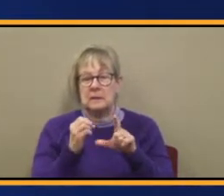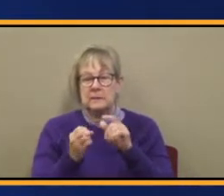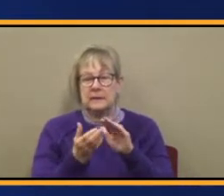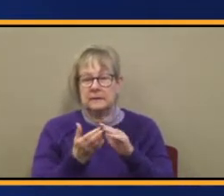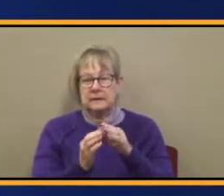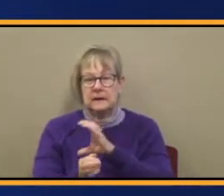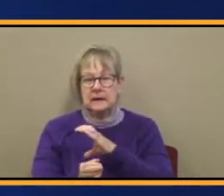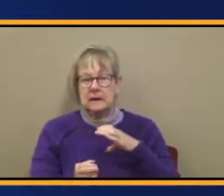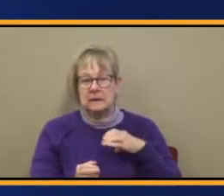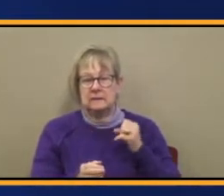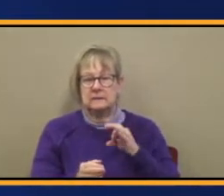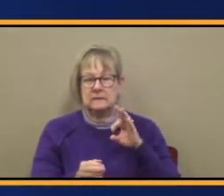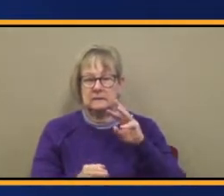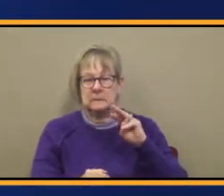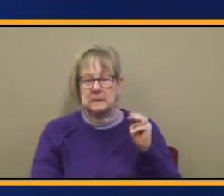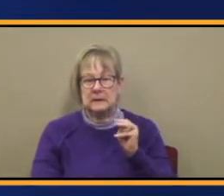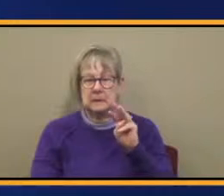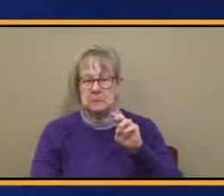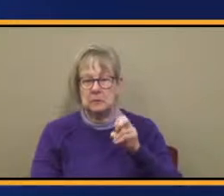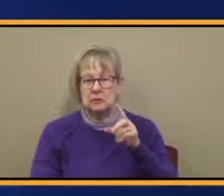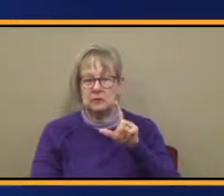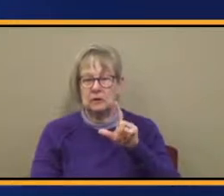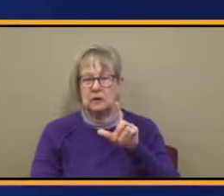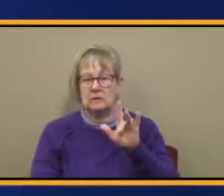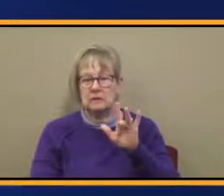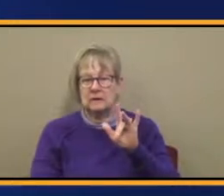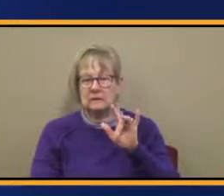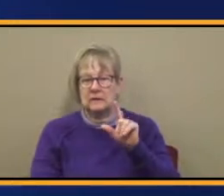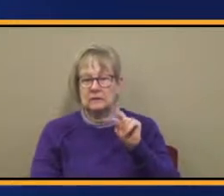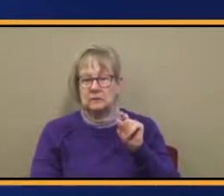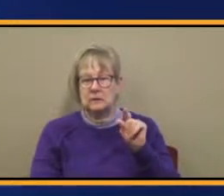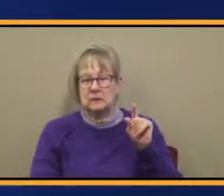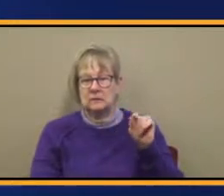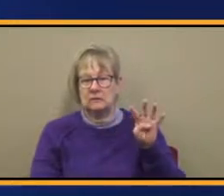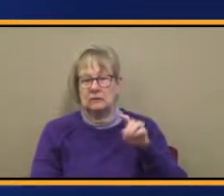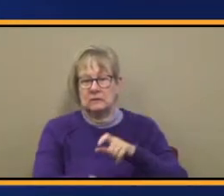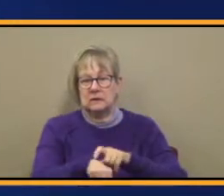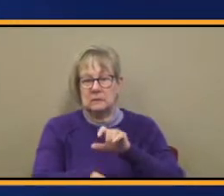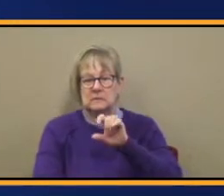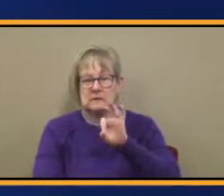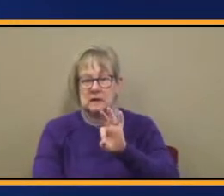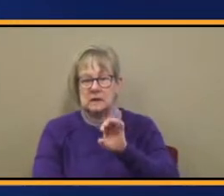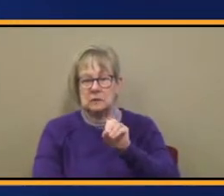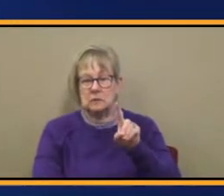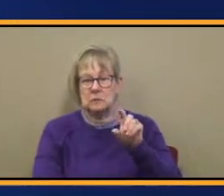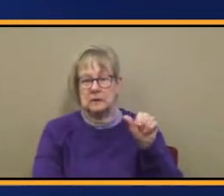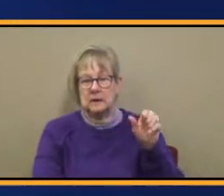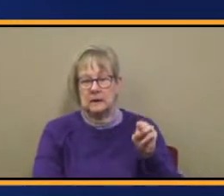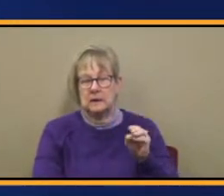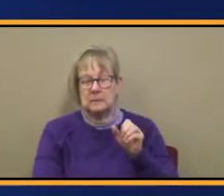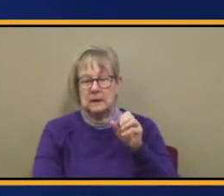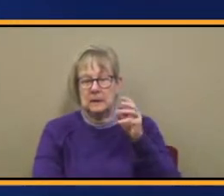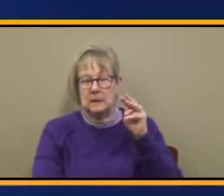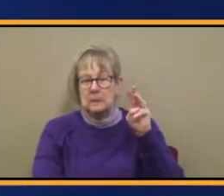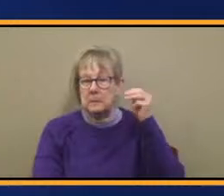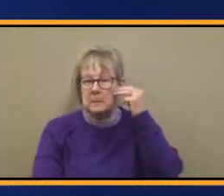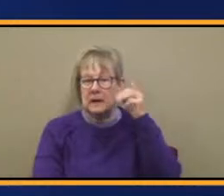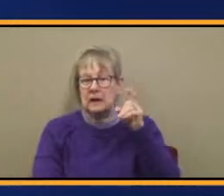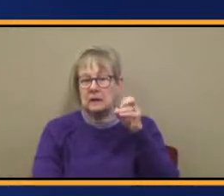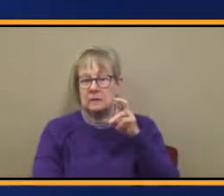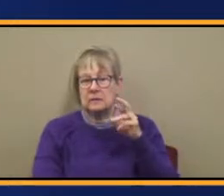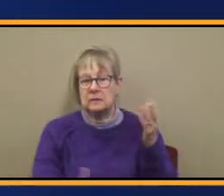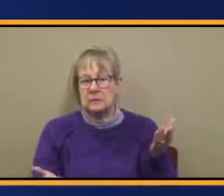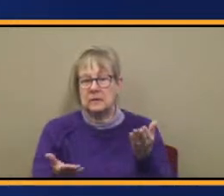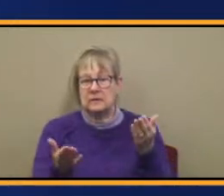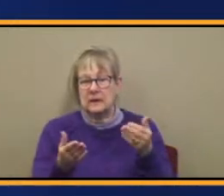Monday, March 25th, 2024. It is 9:01 a.m. Mayor Leeser is present and presiding